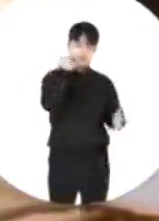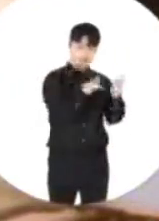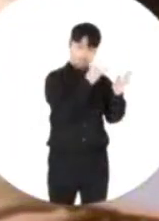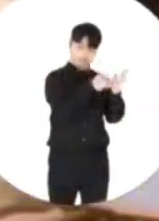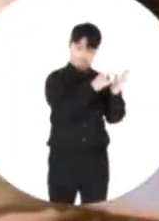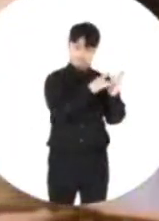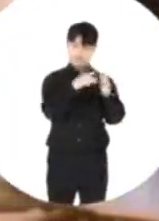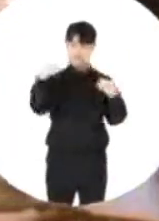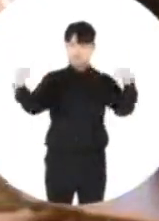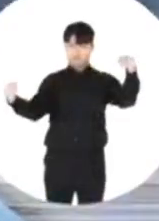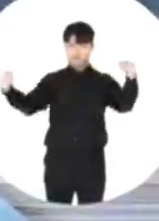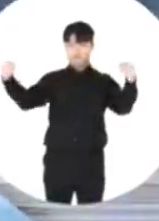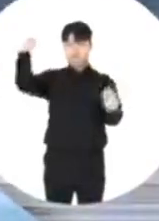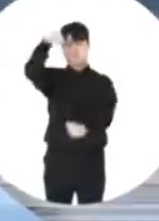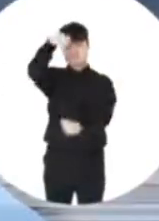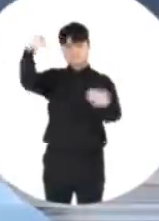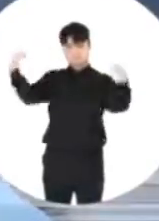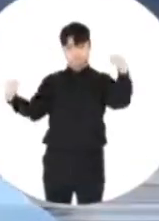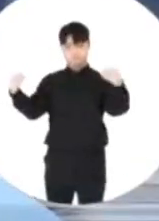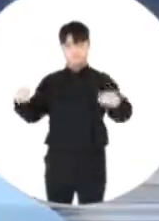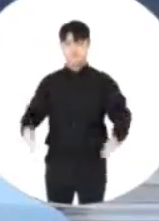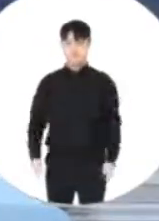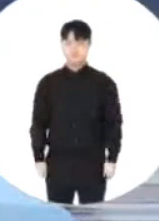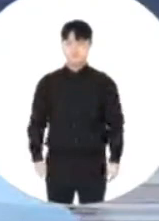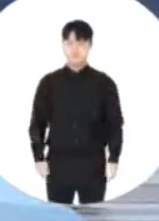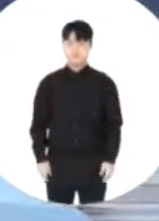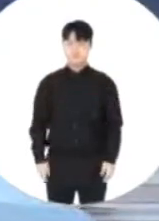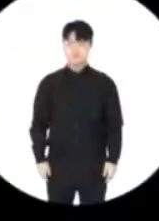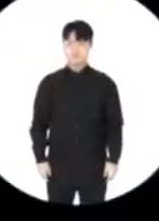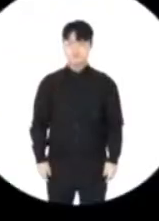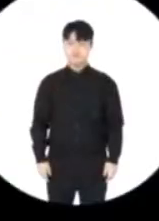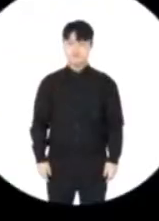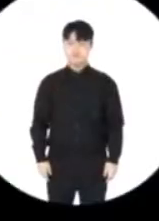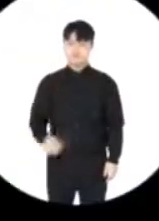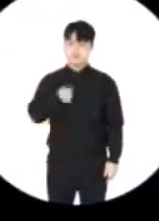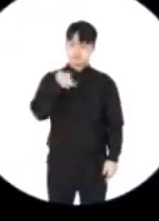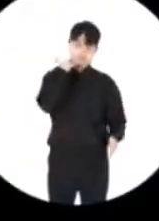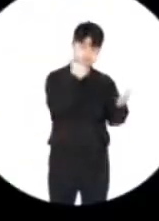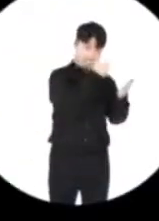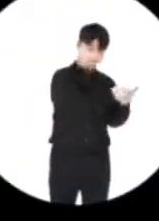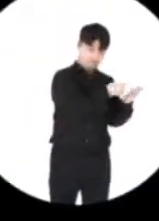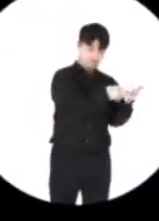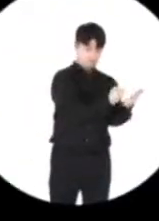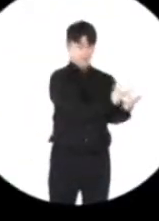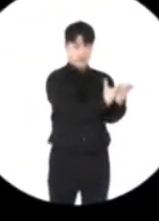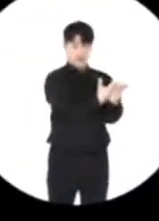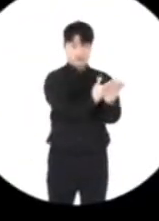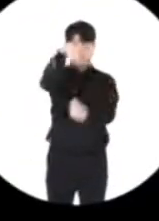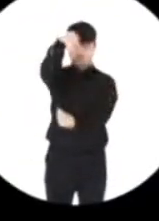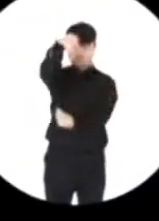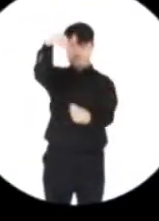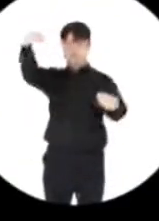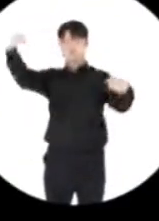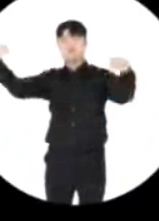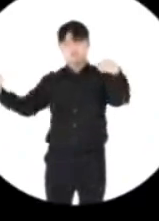adapts to both horizontal and vertical content. When I turn my phone, the screen